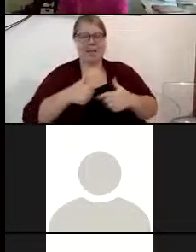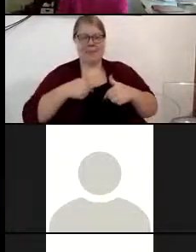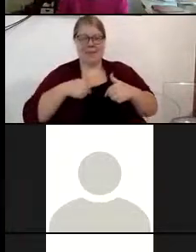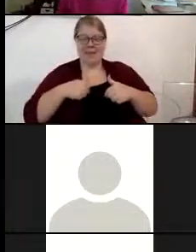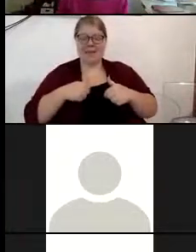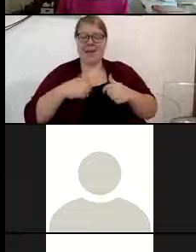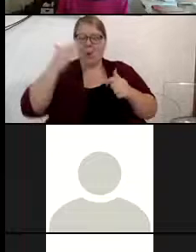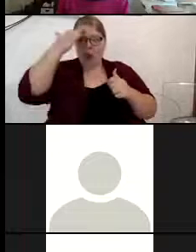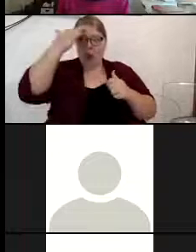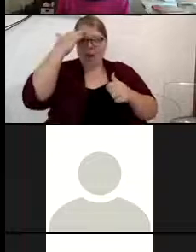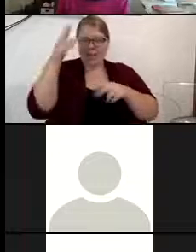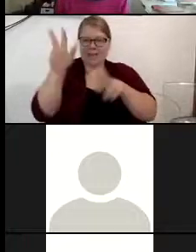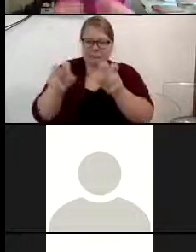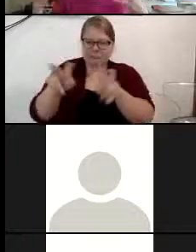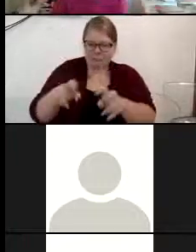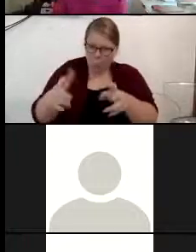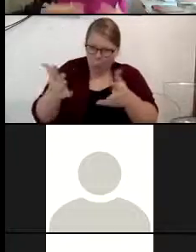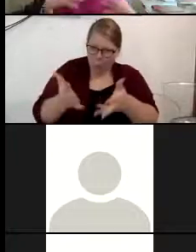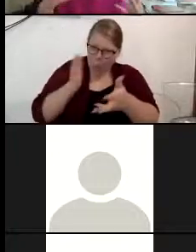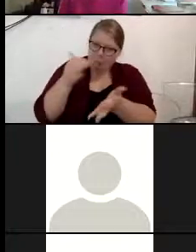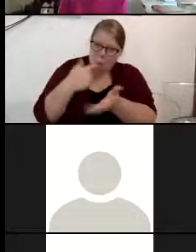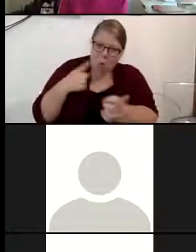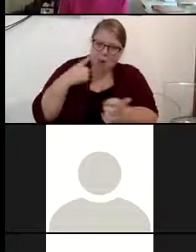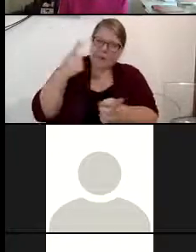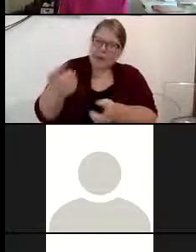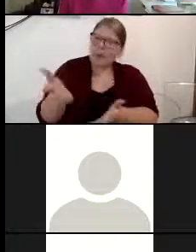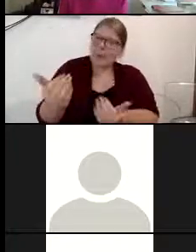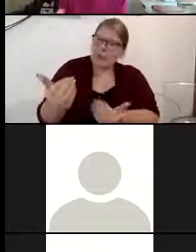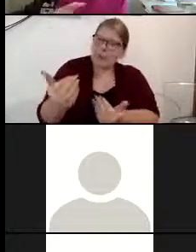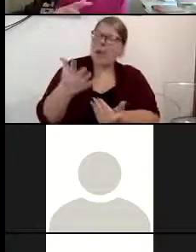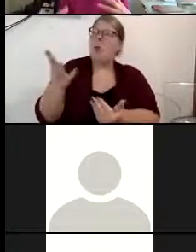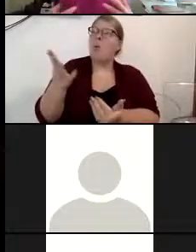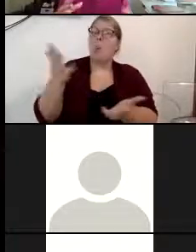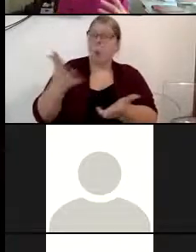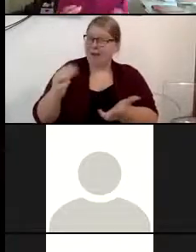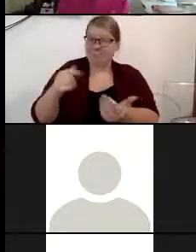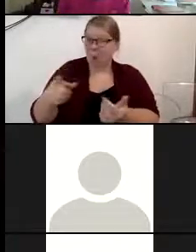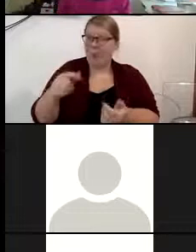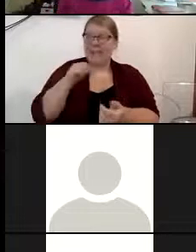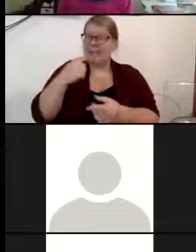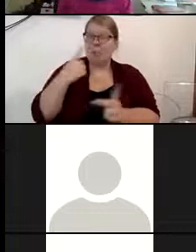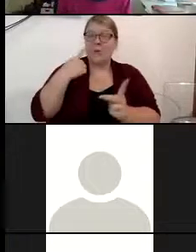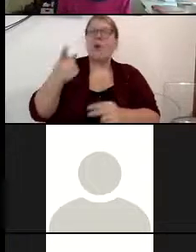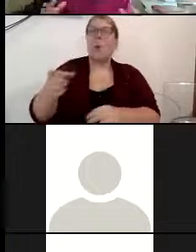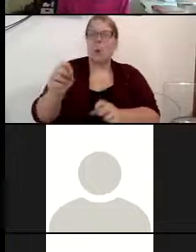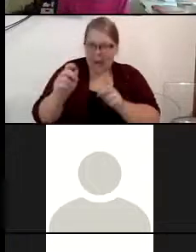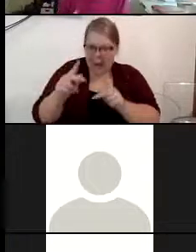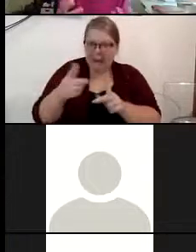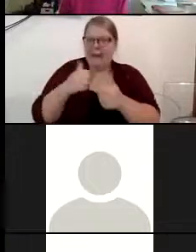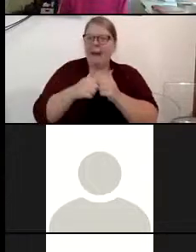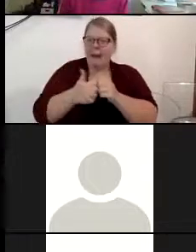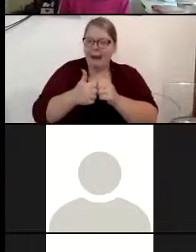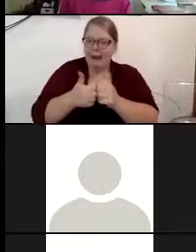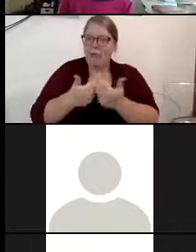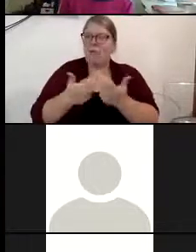what isn't going to work for this client, and ongoingly problem solve how to make things work more easily, more better,